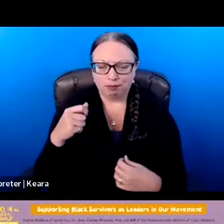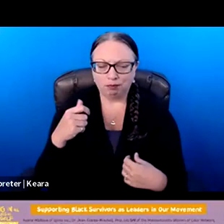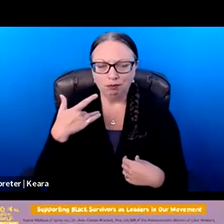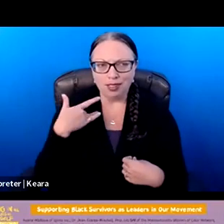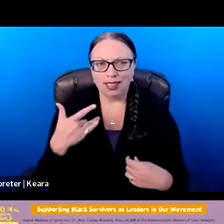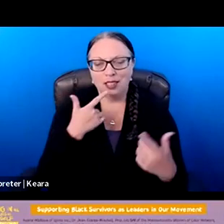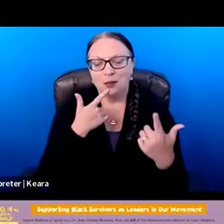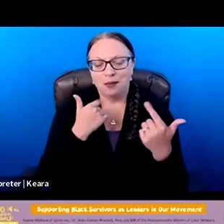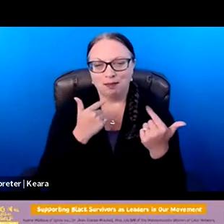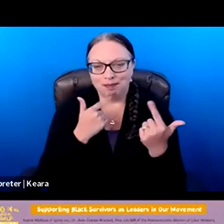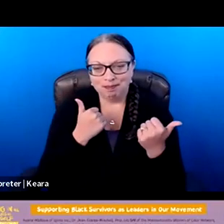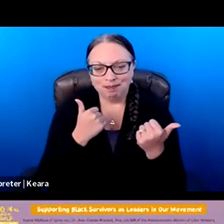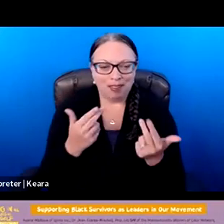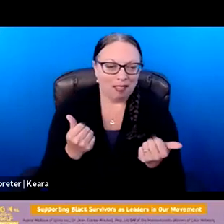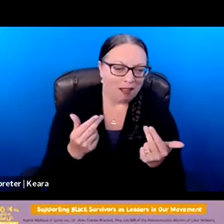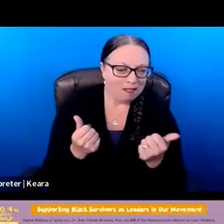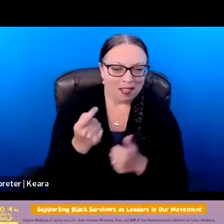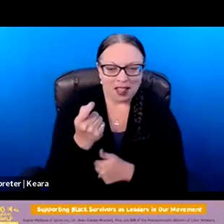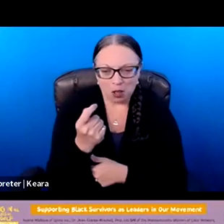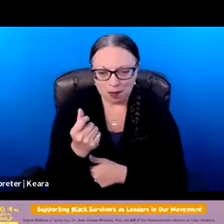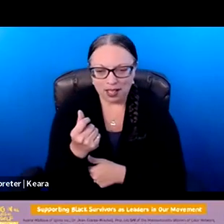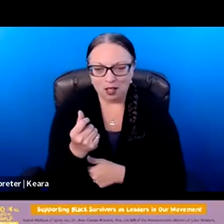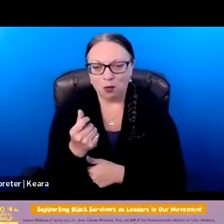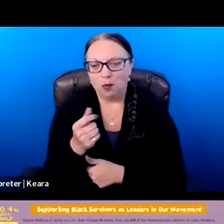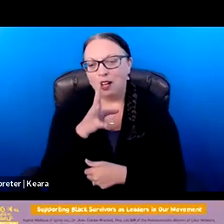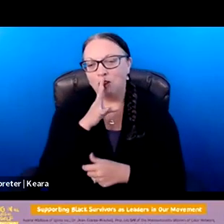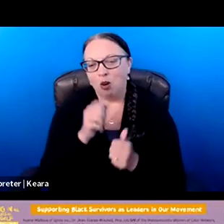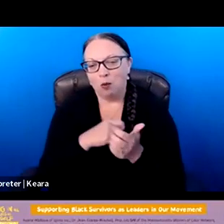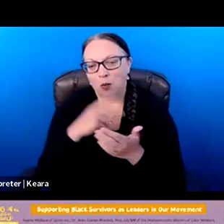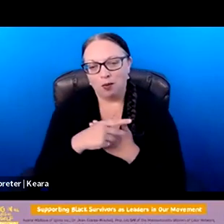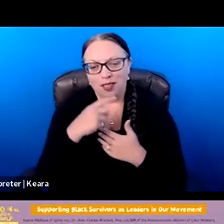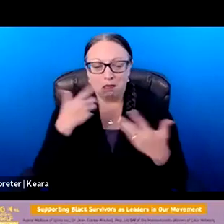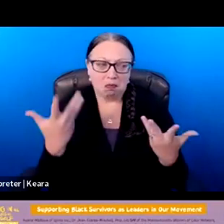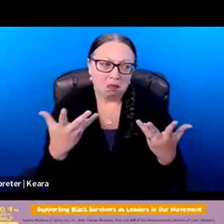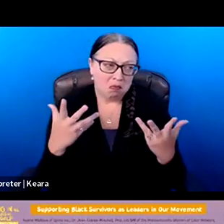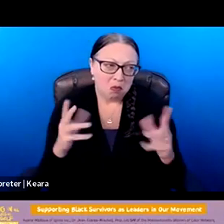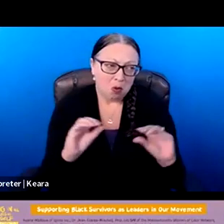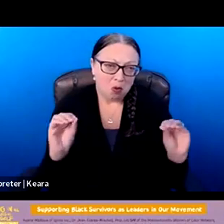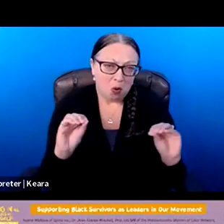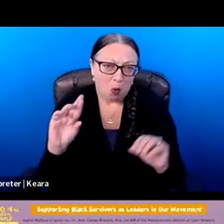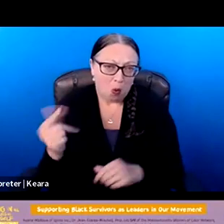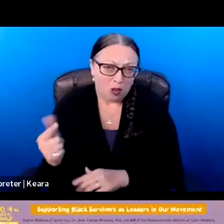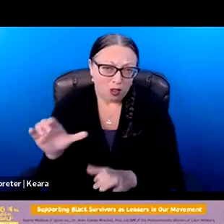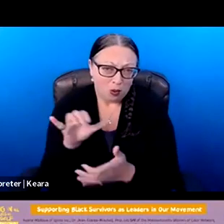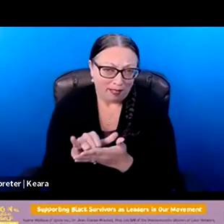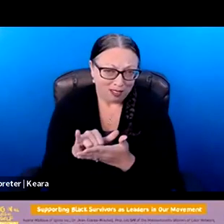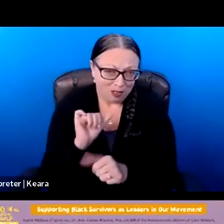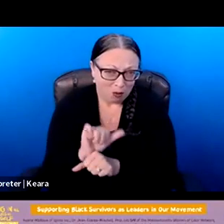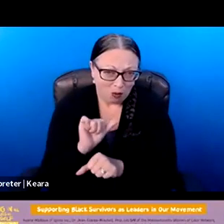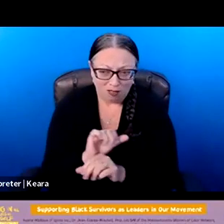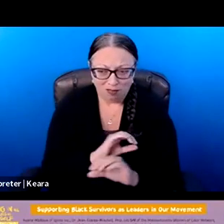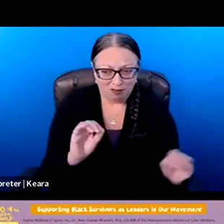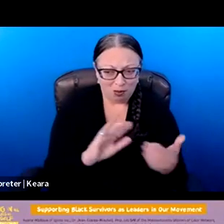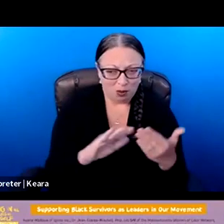a little when I talk to programs that say, well, there are no orgs doing this work, or there are no, there's just not that community out here. And I'm